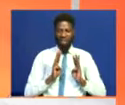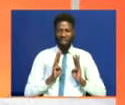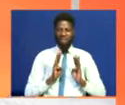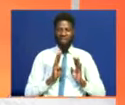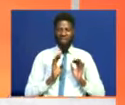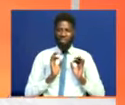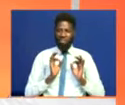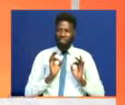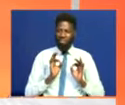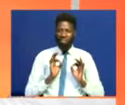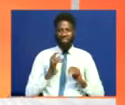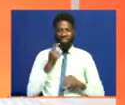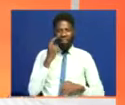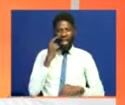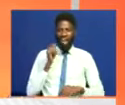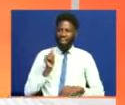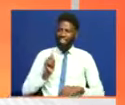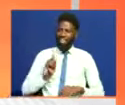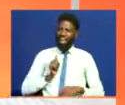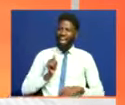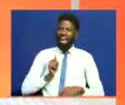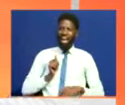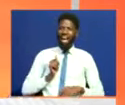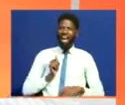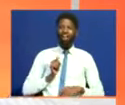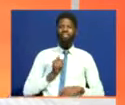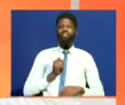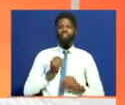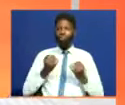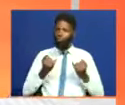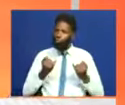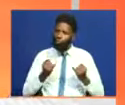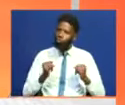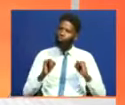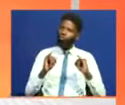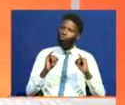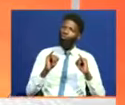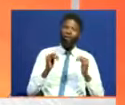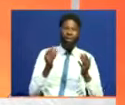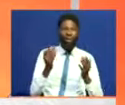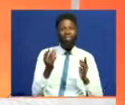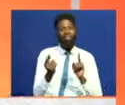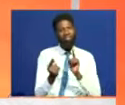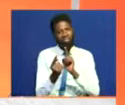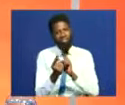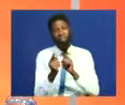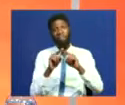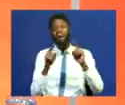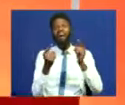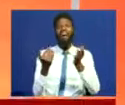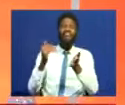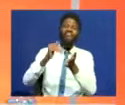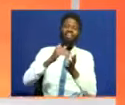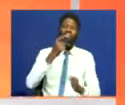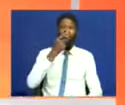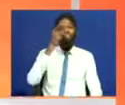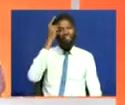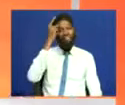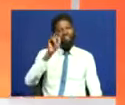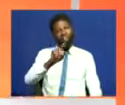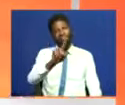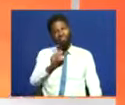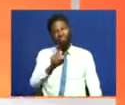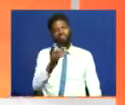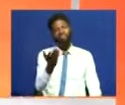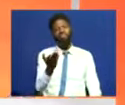So this girl was innocent, trying to, you know, go get this. But back to the issue of the parents. Yes. Let us be able to